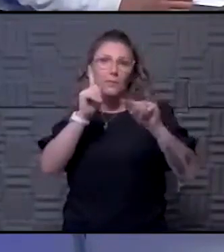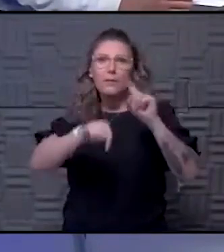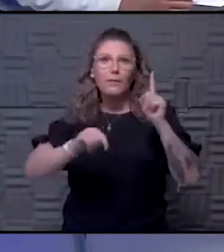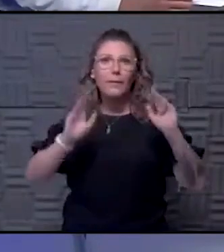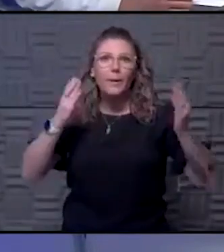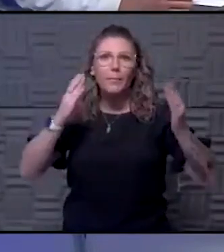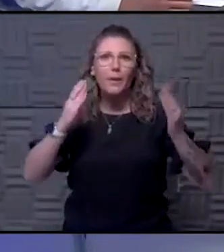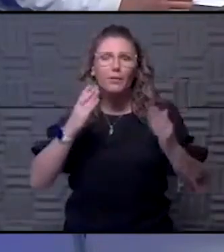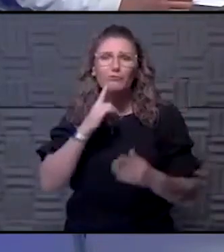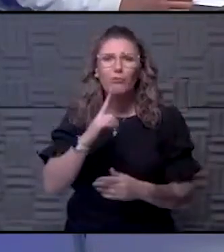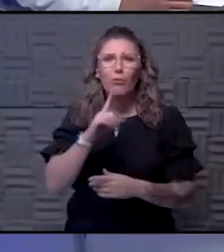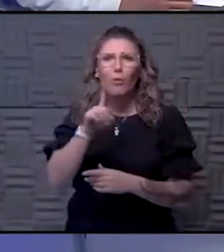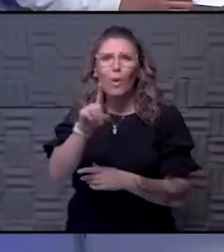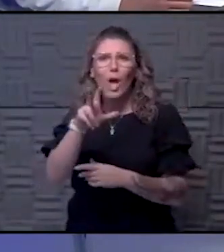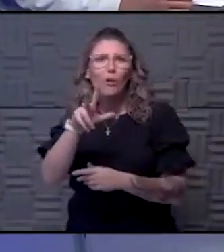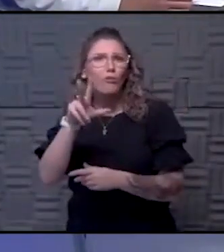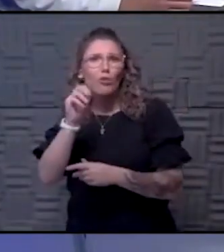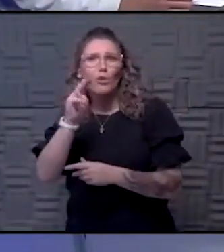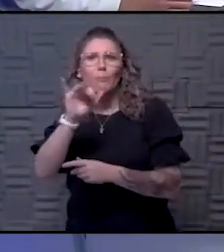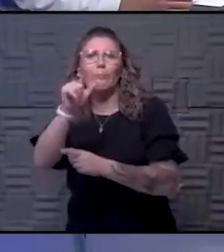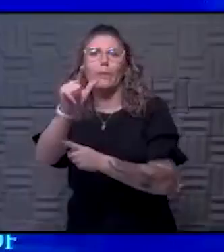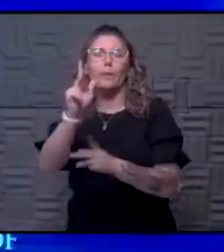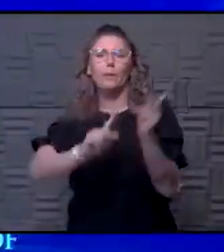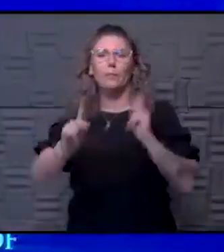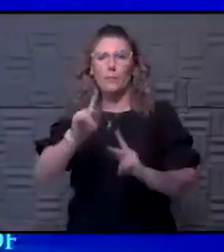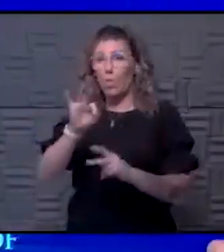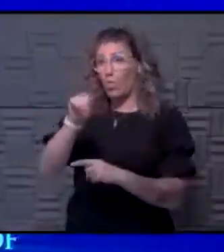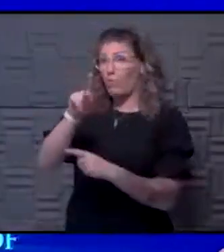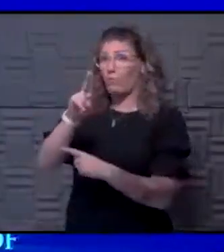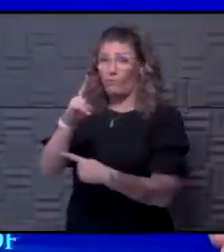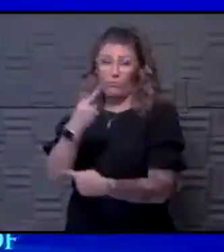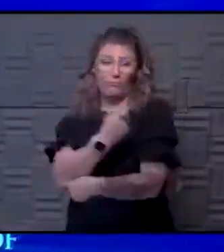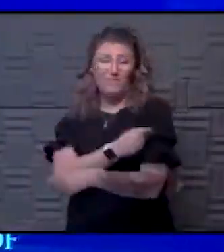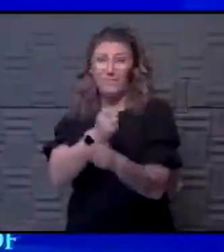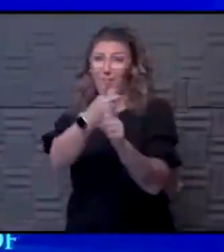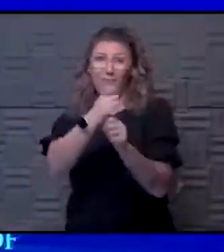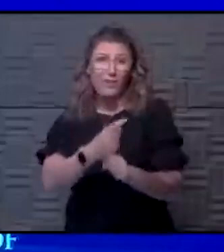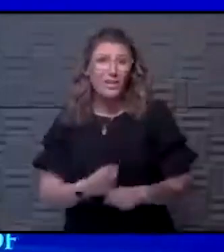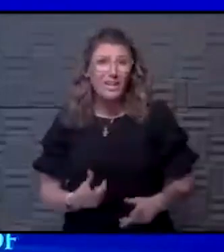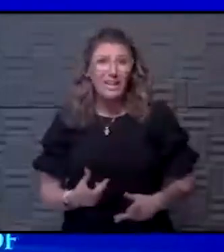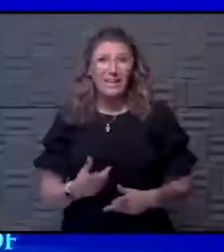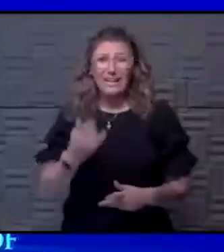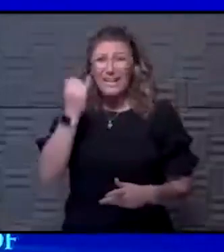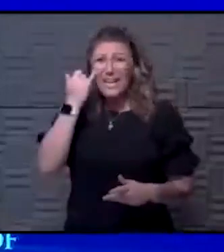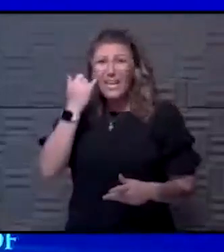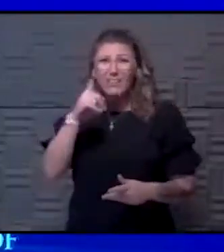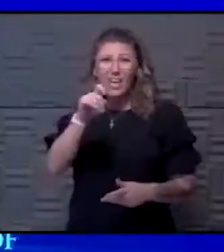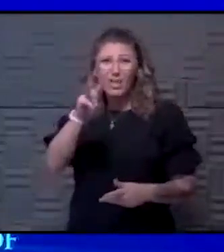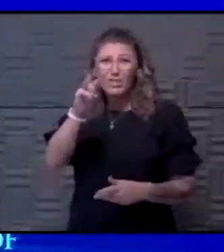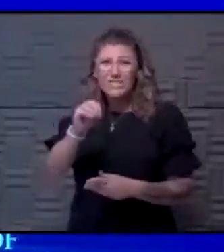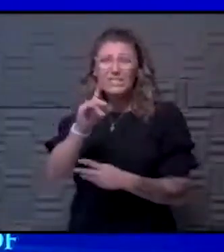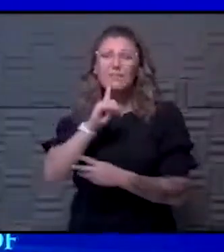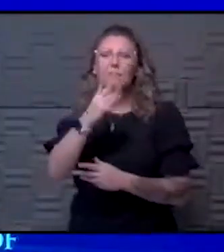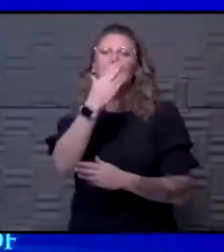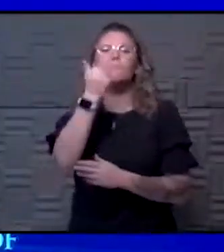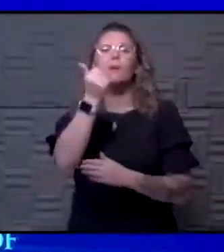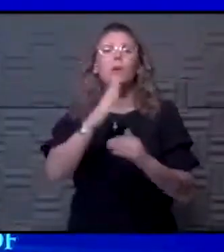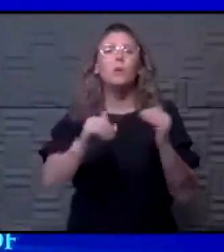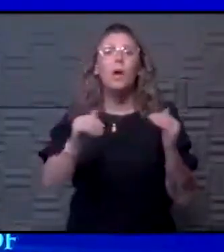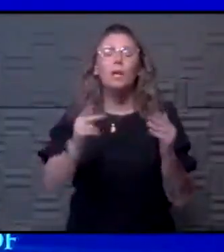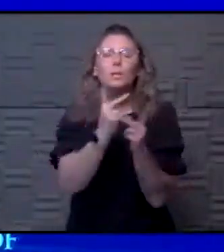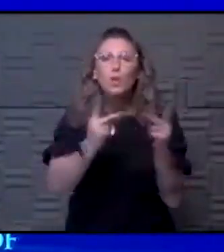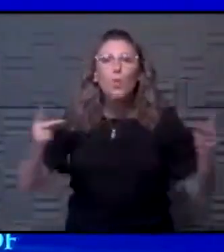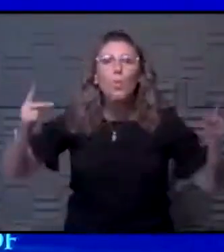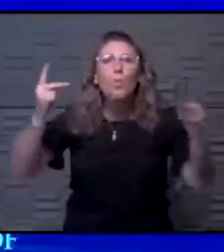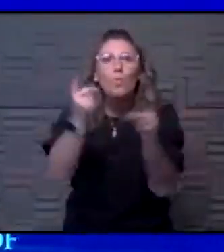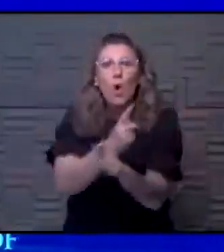million people get the flu vaccine every year. And so if we're at 160 million of people getting the COVID-19, that's better than the flu. Mm-hmm. But this is so much